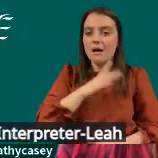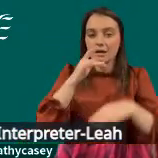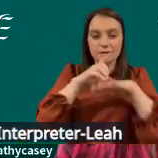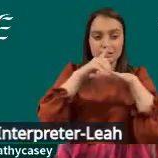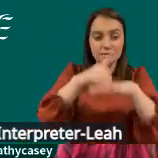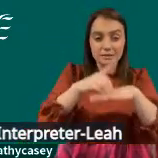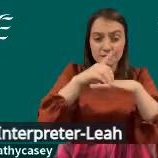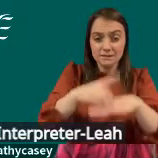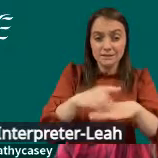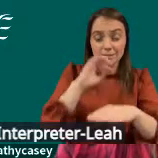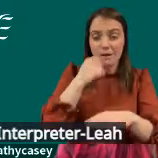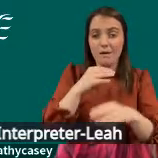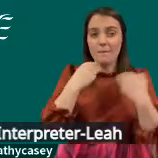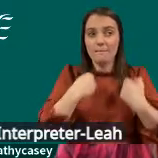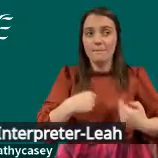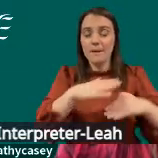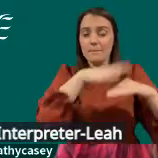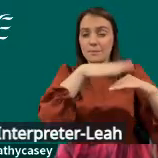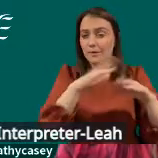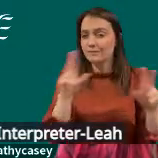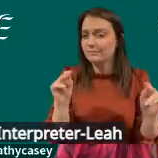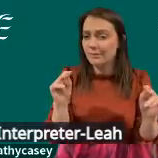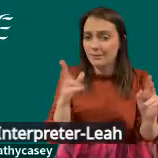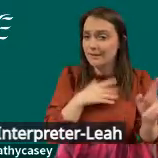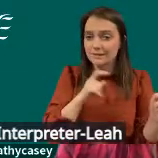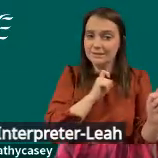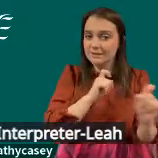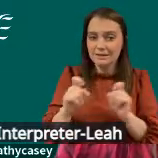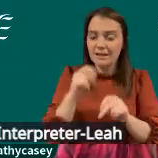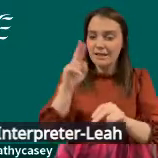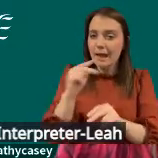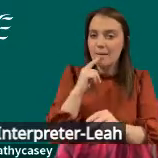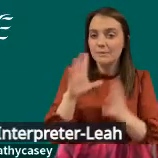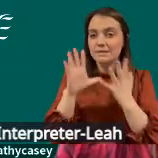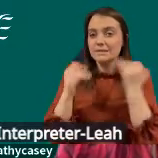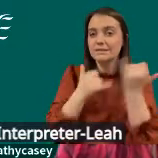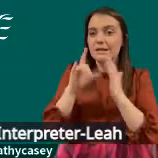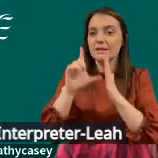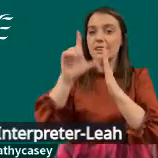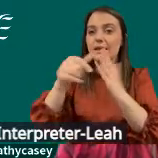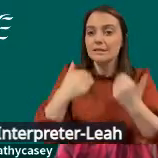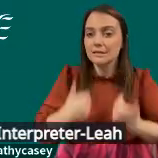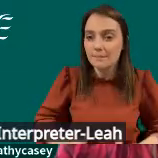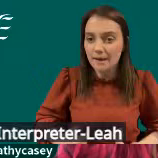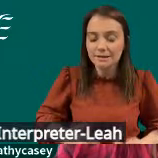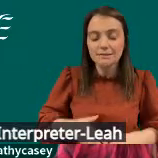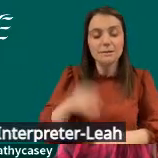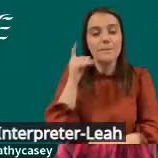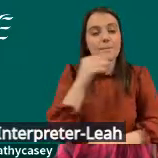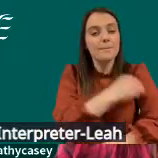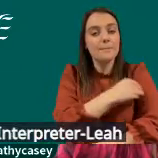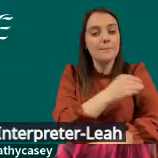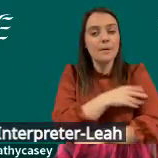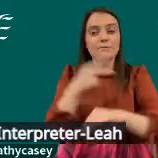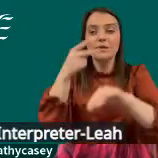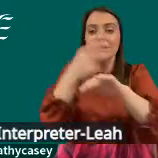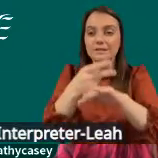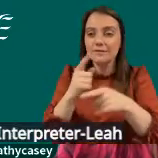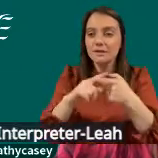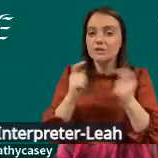just the same as the men, but we're about 10 years later. The difficulty is we don't do as well as the men with intervention and